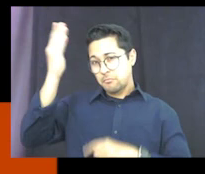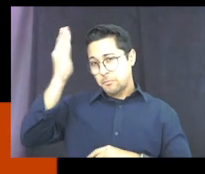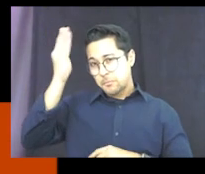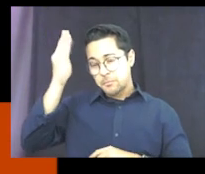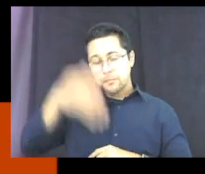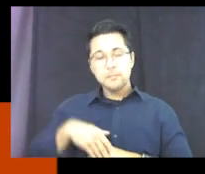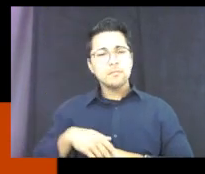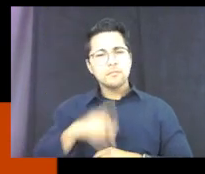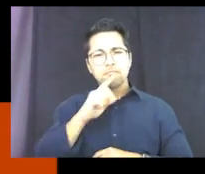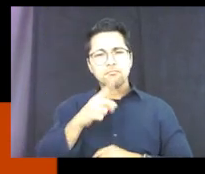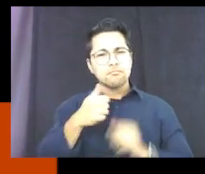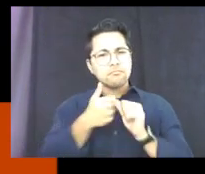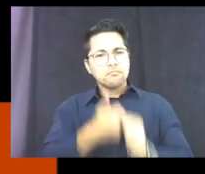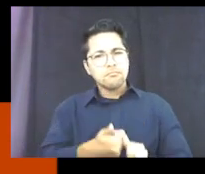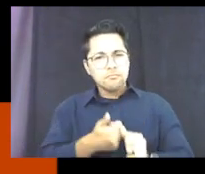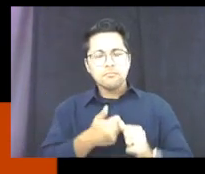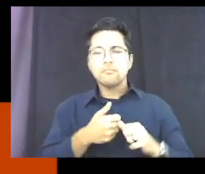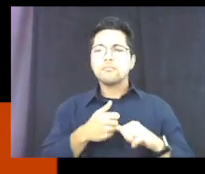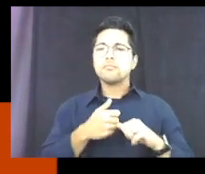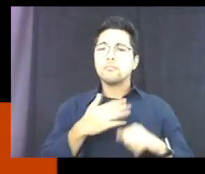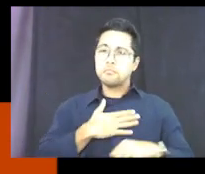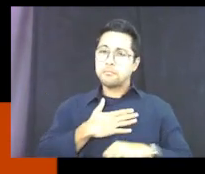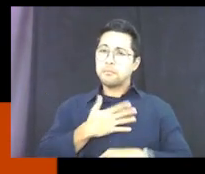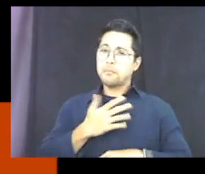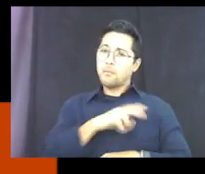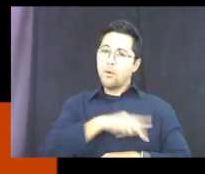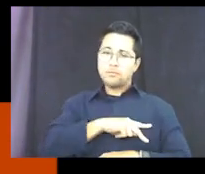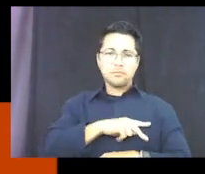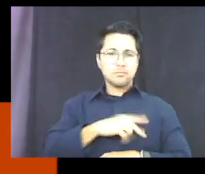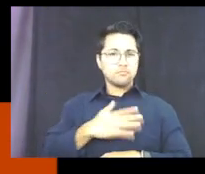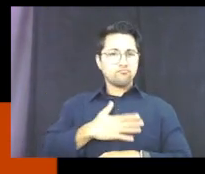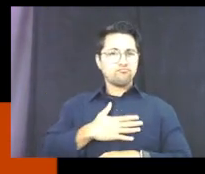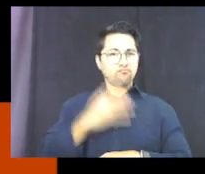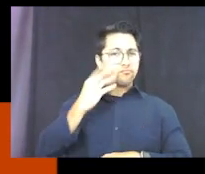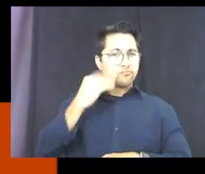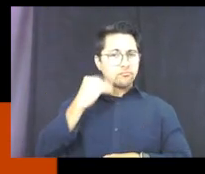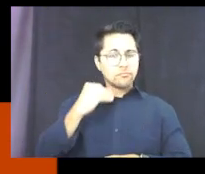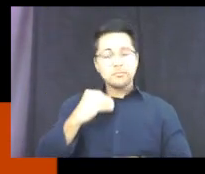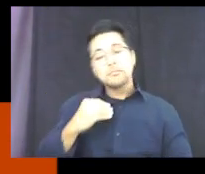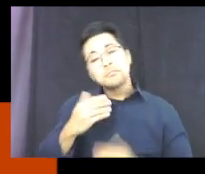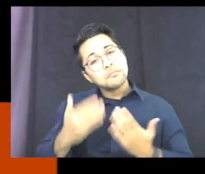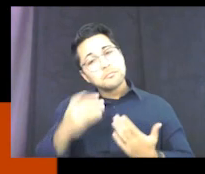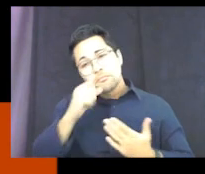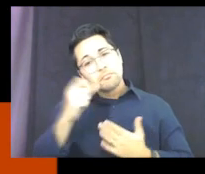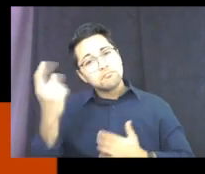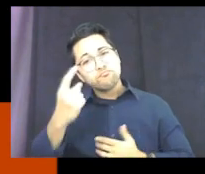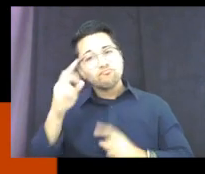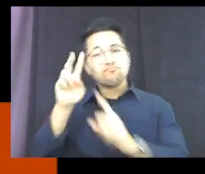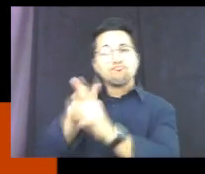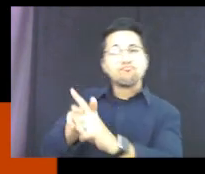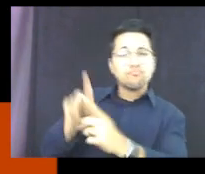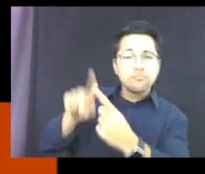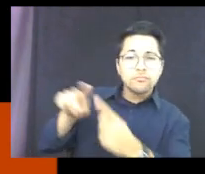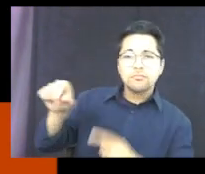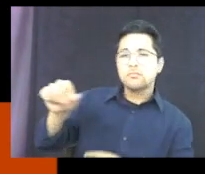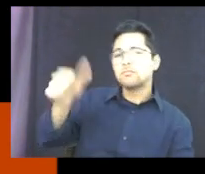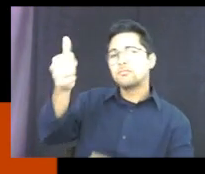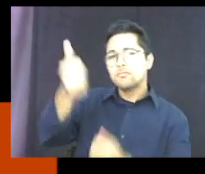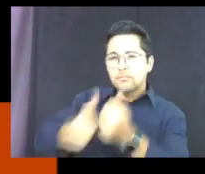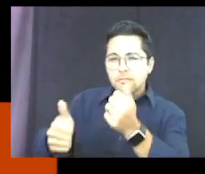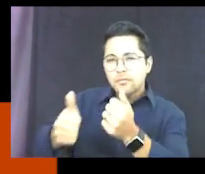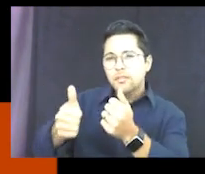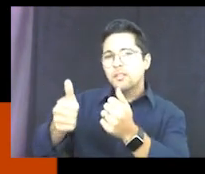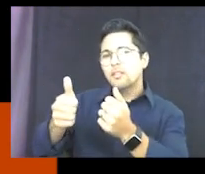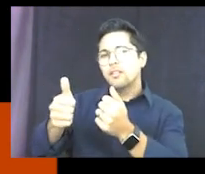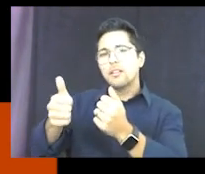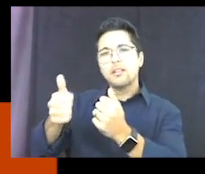are based on my personal experiences and may not always apply to every autistic adult that has viewed